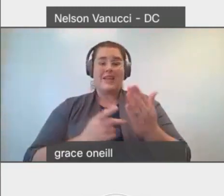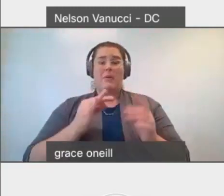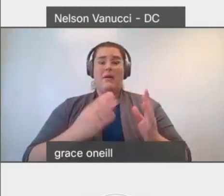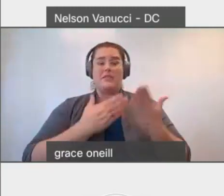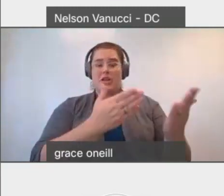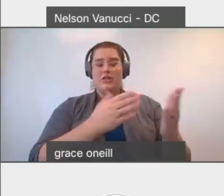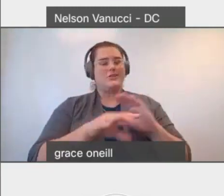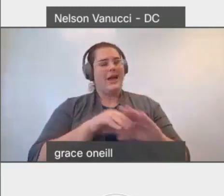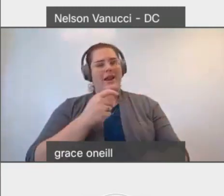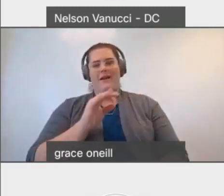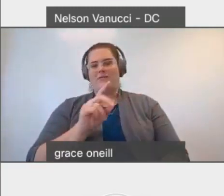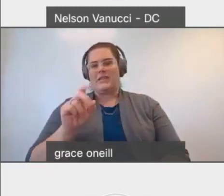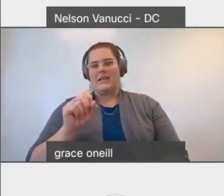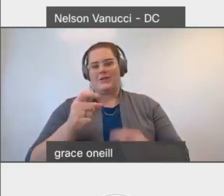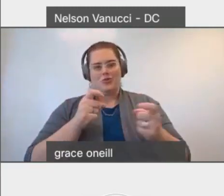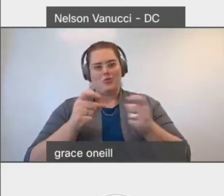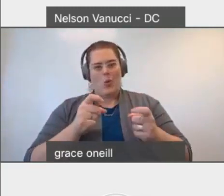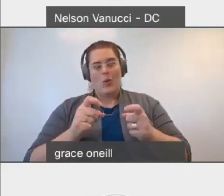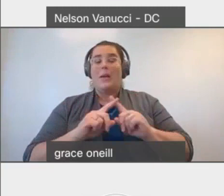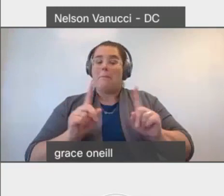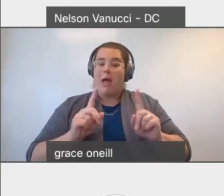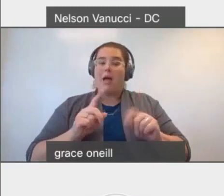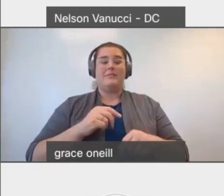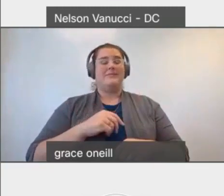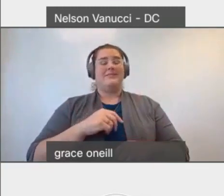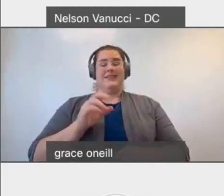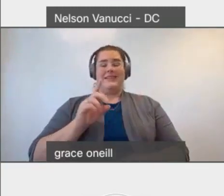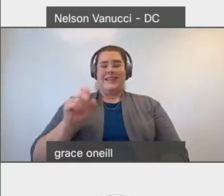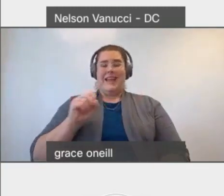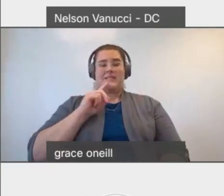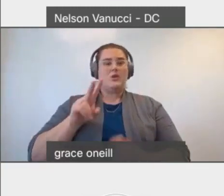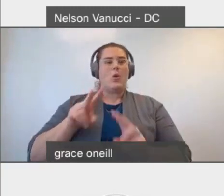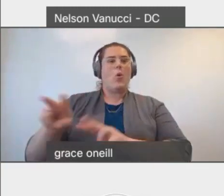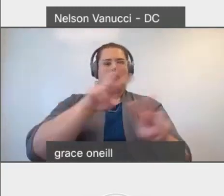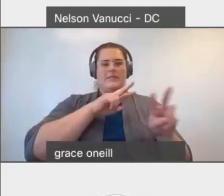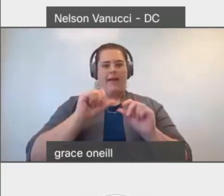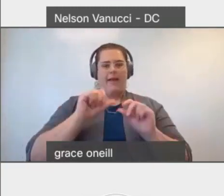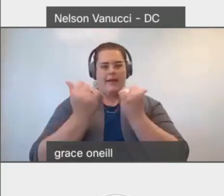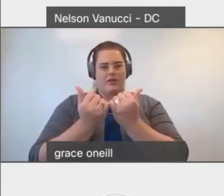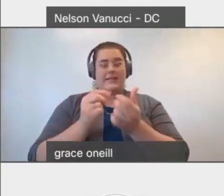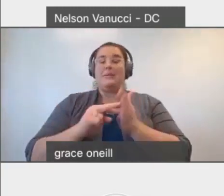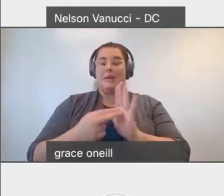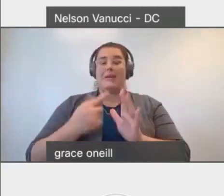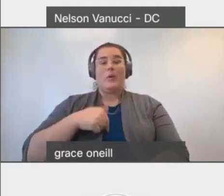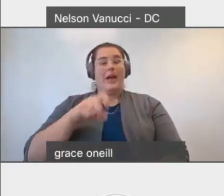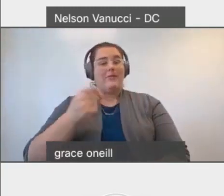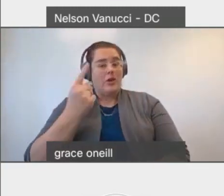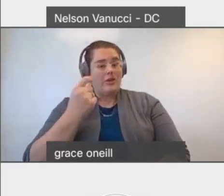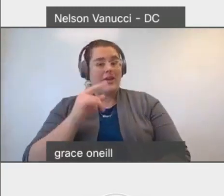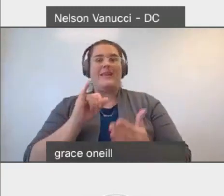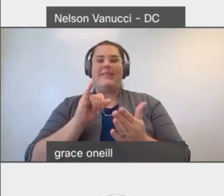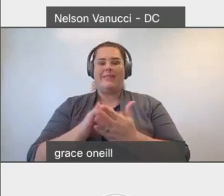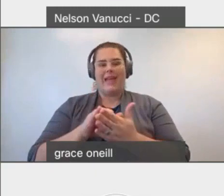control. However, as the oversight agency, it is important that DDS understand the predicament that providers are